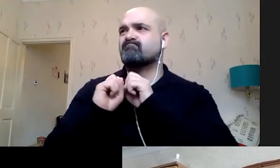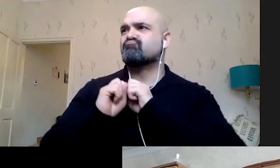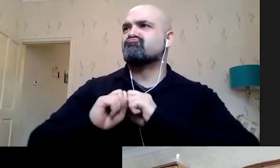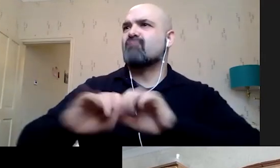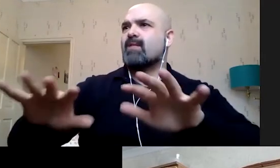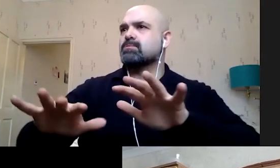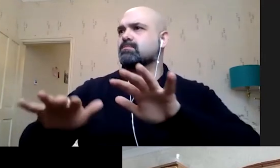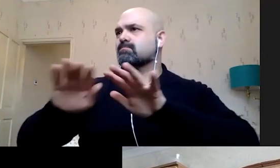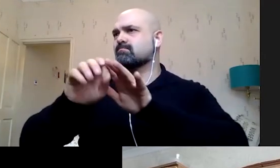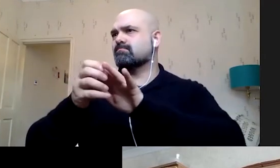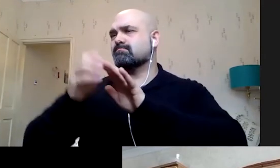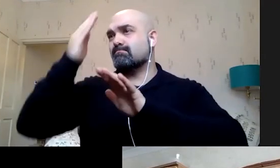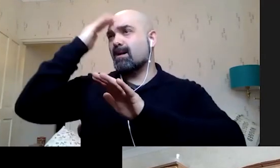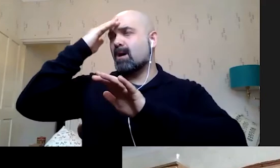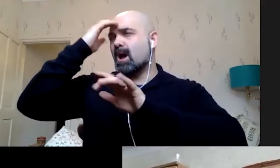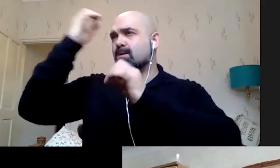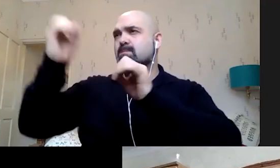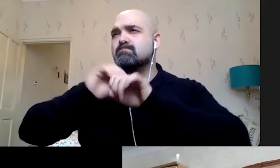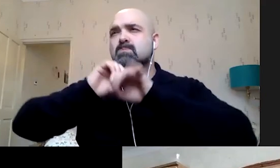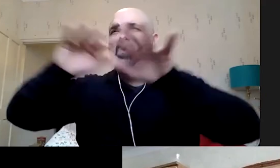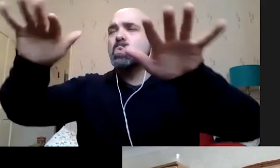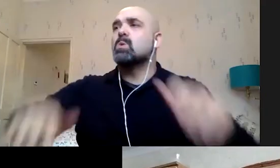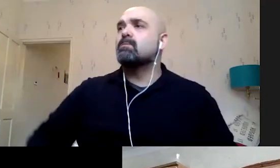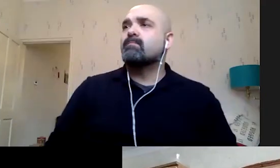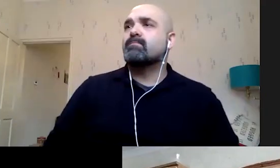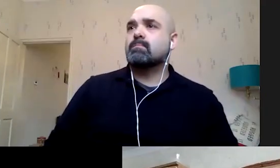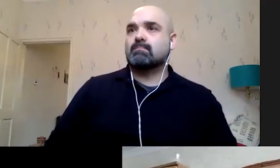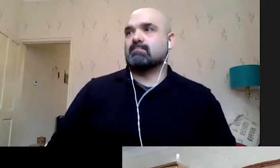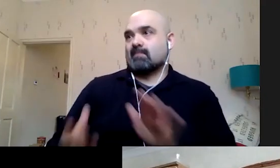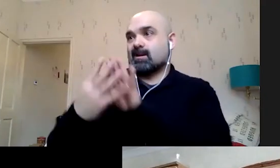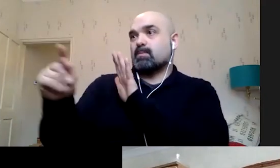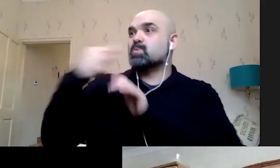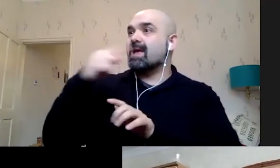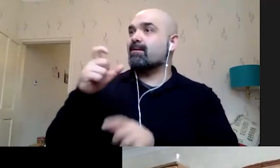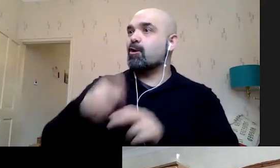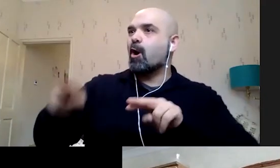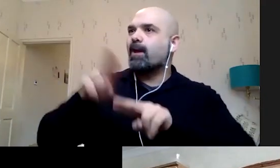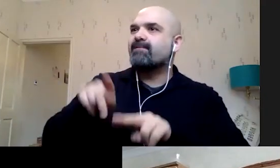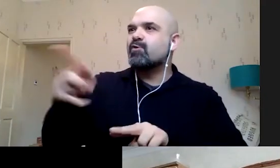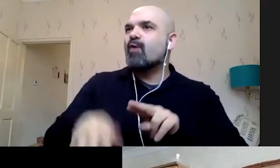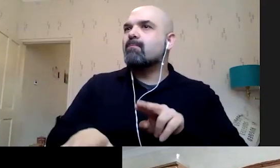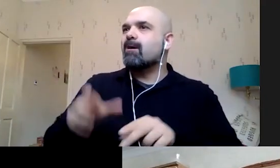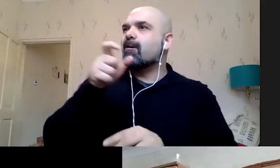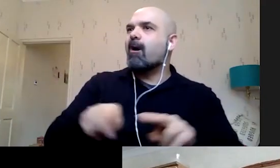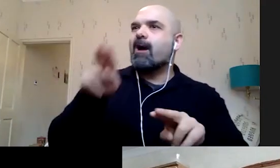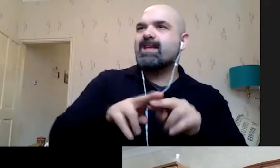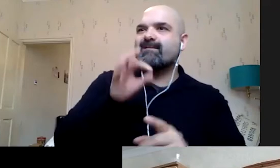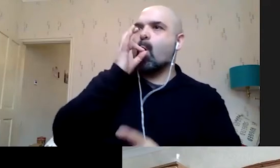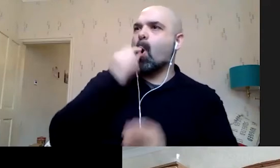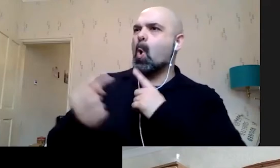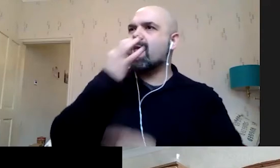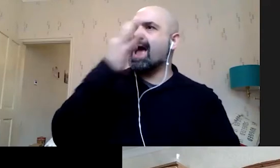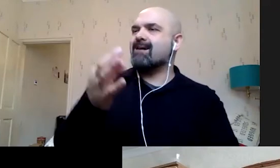people's minds. Because, like you said, you wouldn't ask someone from Cardiff only about things from Cardiff. So why would you ask someone who's gay about only things,